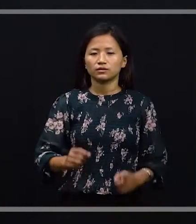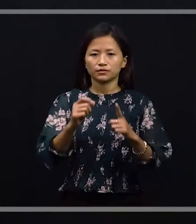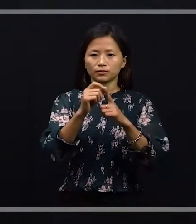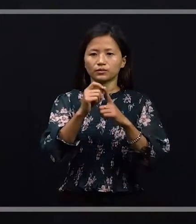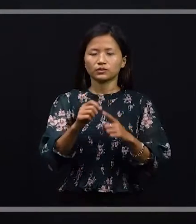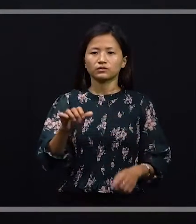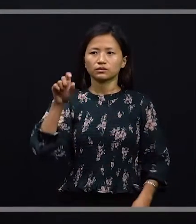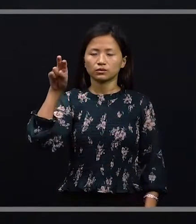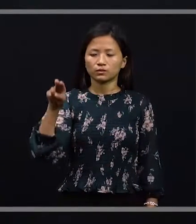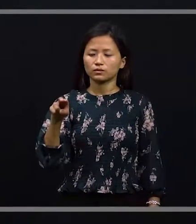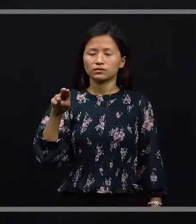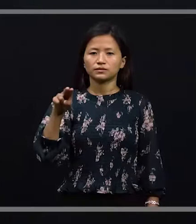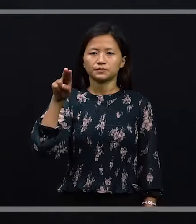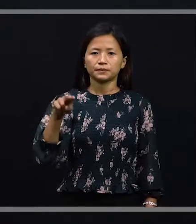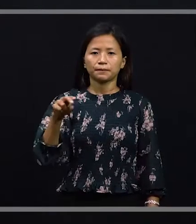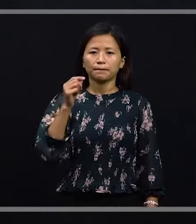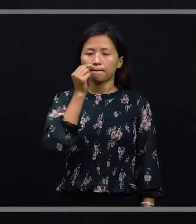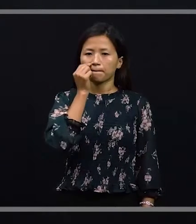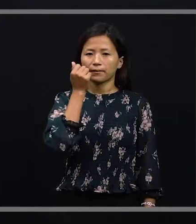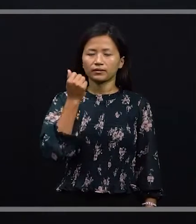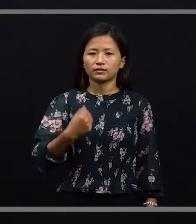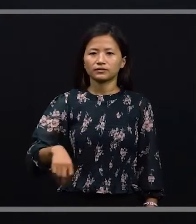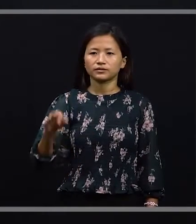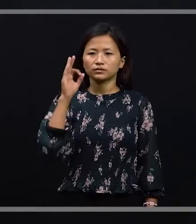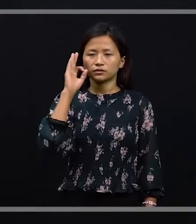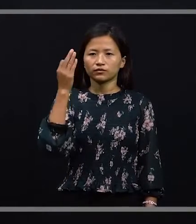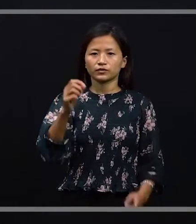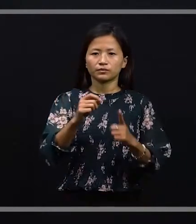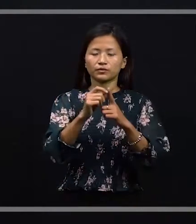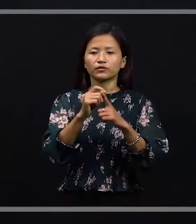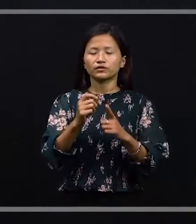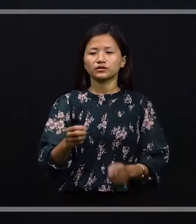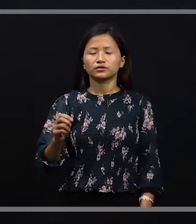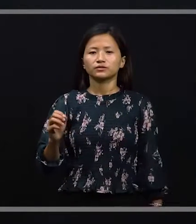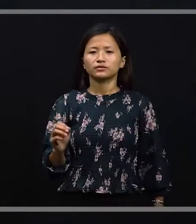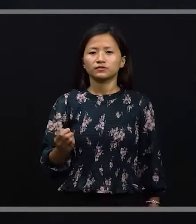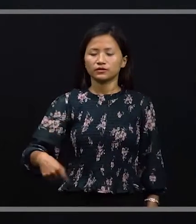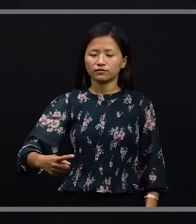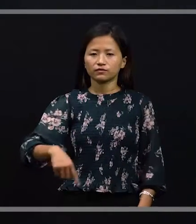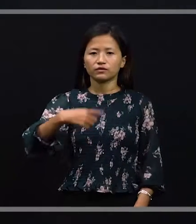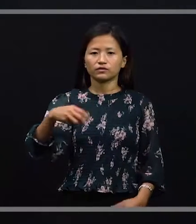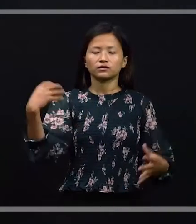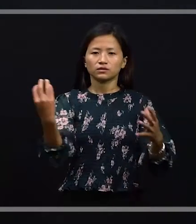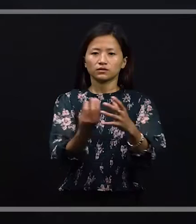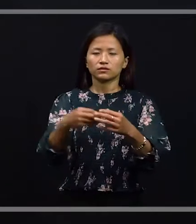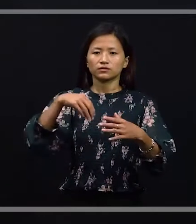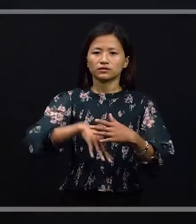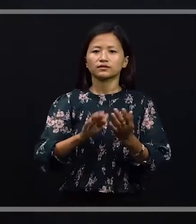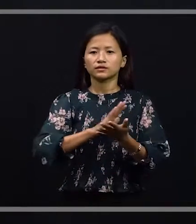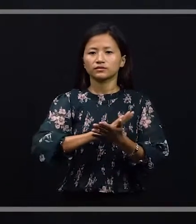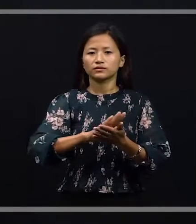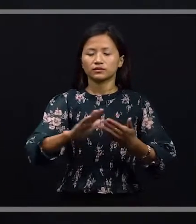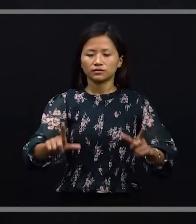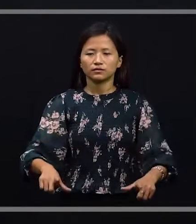Brahmins were considered the highest caste in the society, and they used to enjoy all the rights. However, in every caste they have